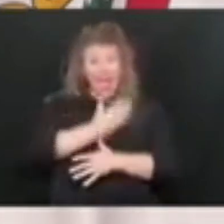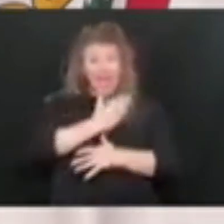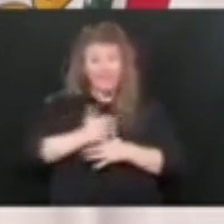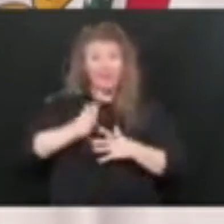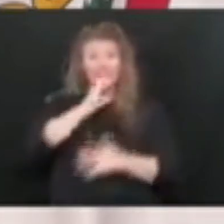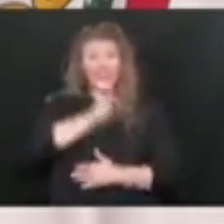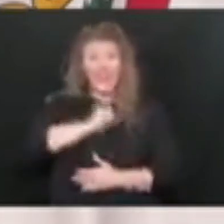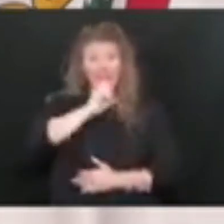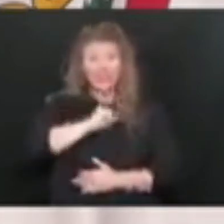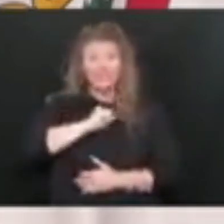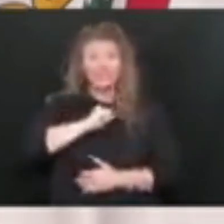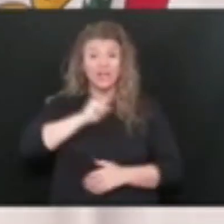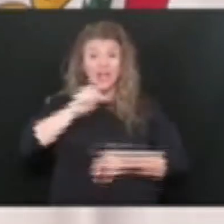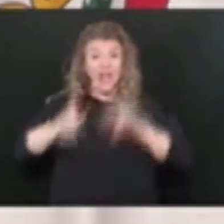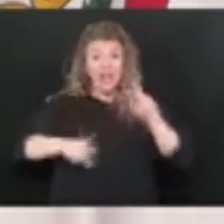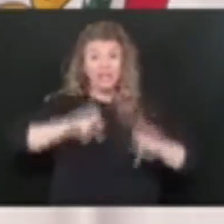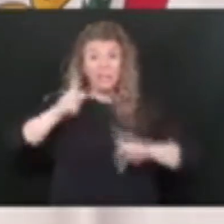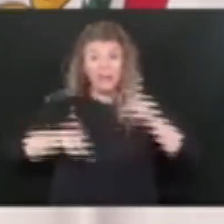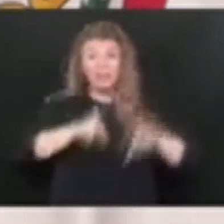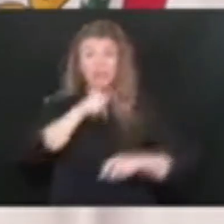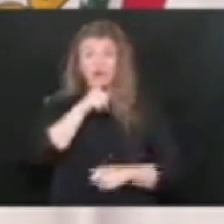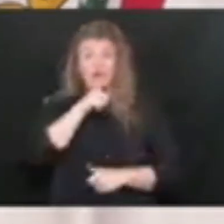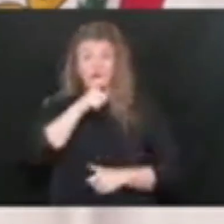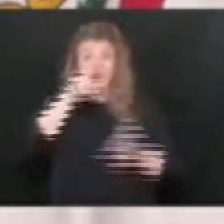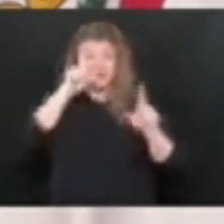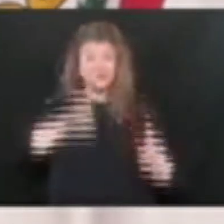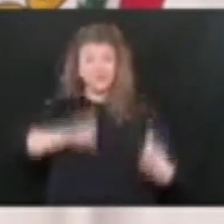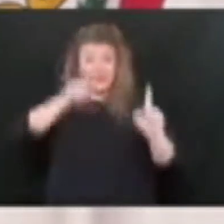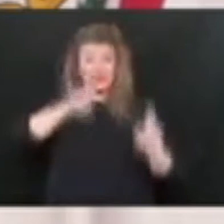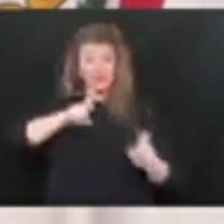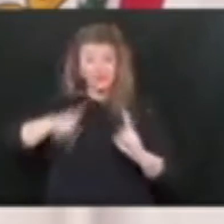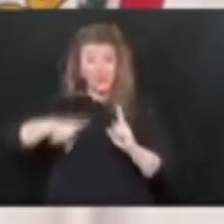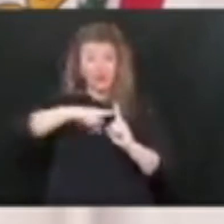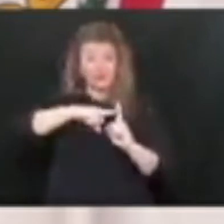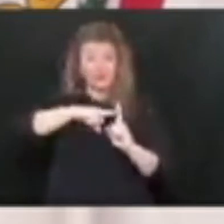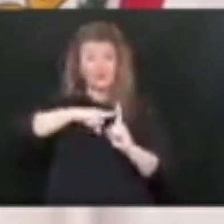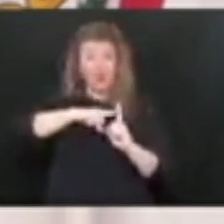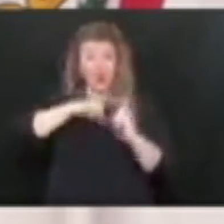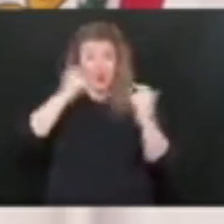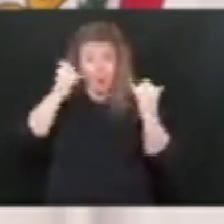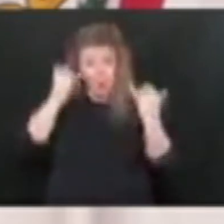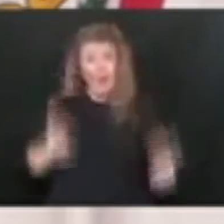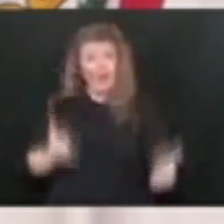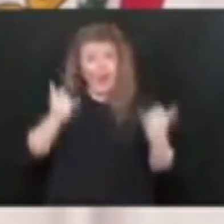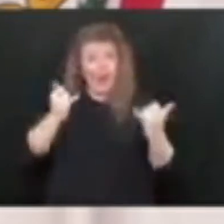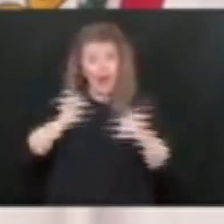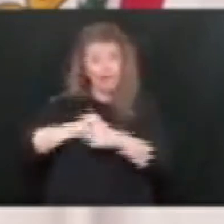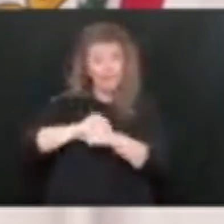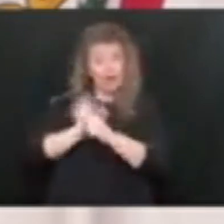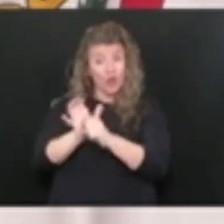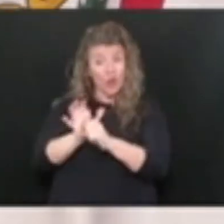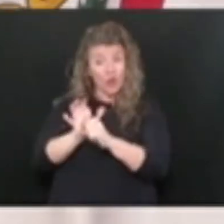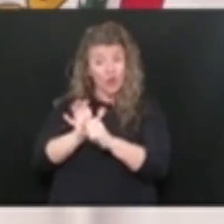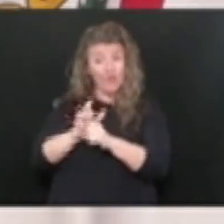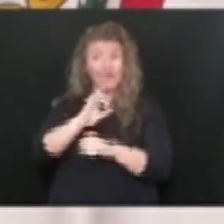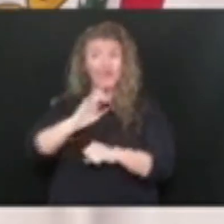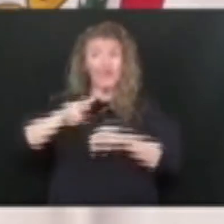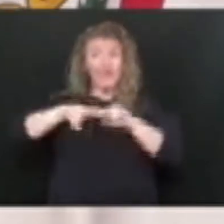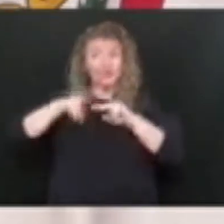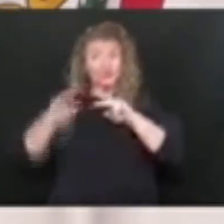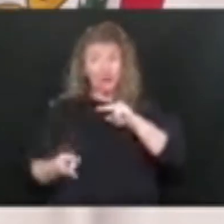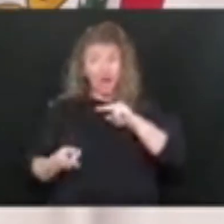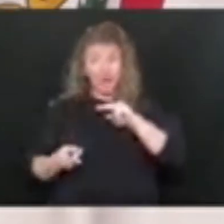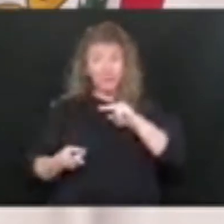of people that are testing positive right as we speak for COVID has dropped from 44 to